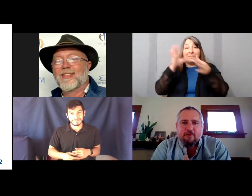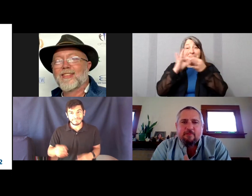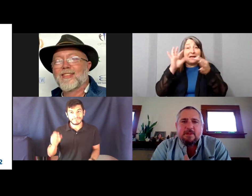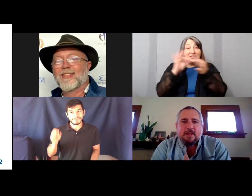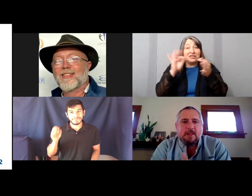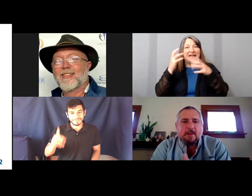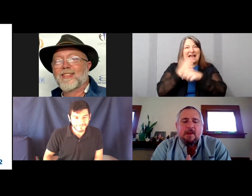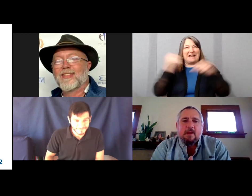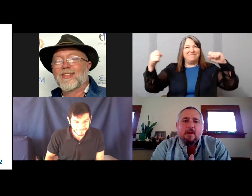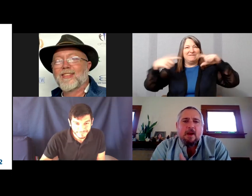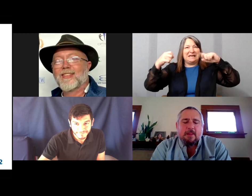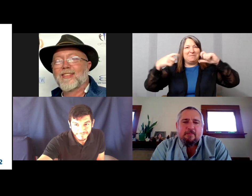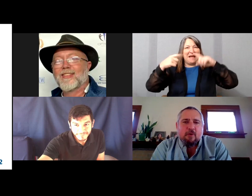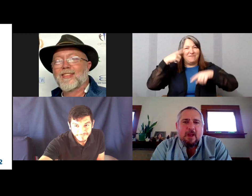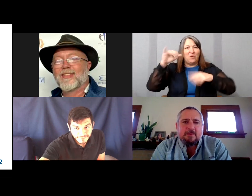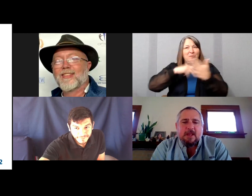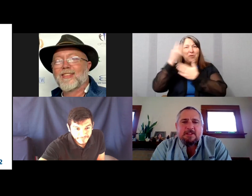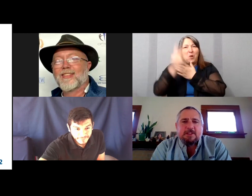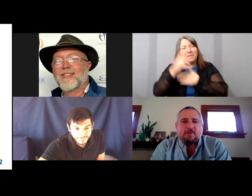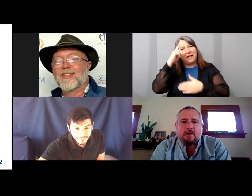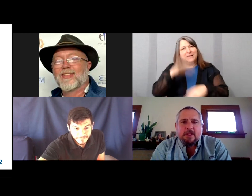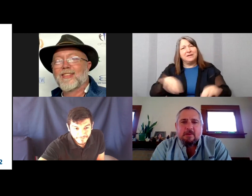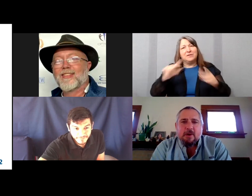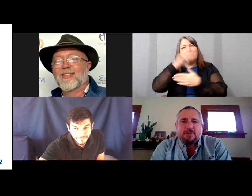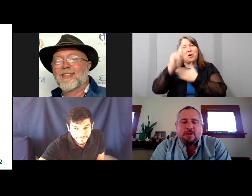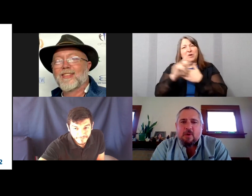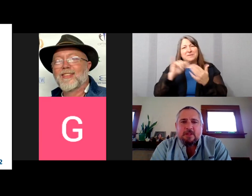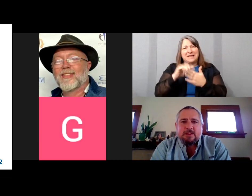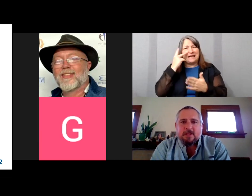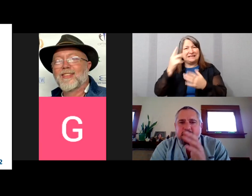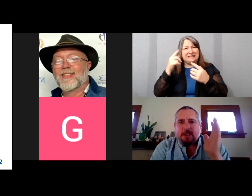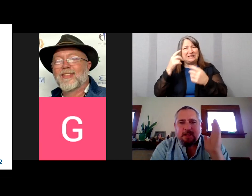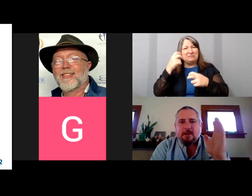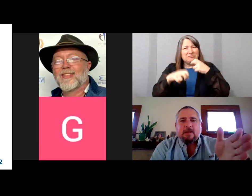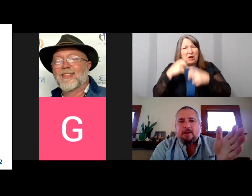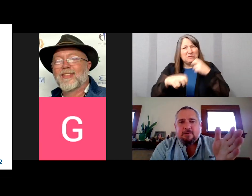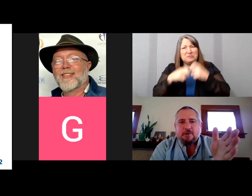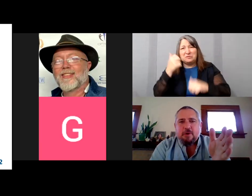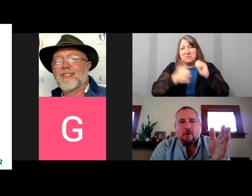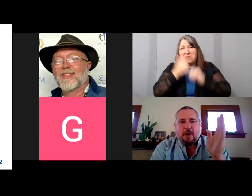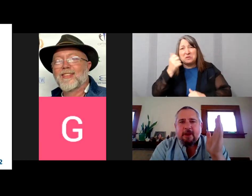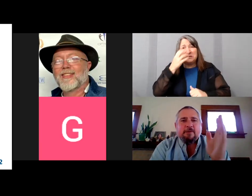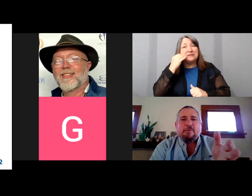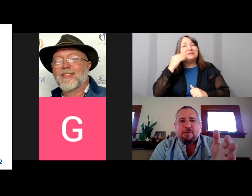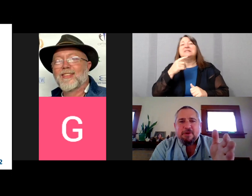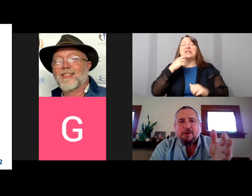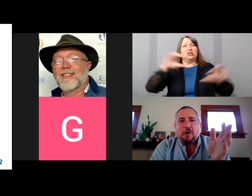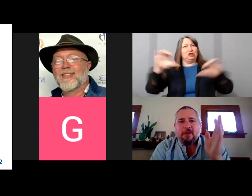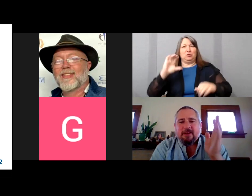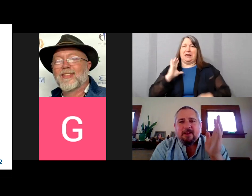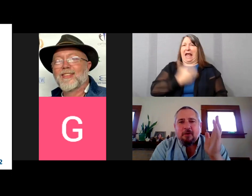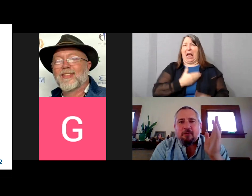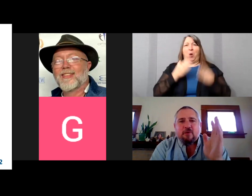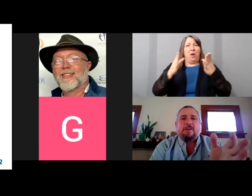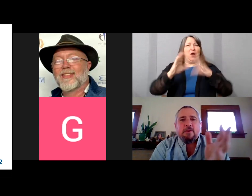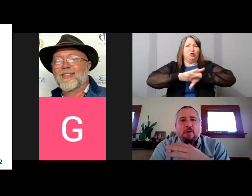program improvement. I think the programs that I see struggling the most are the ones that are, say, do it our way or don't do it at all,